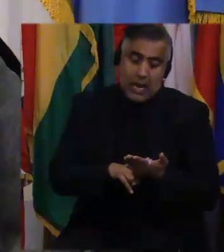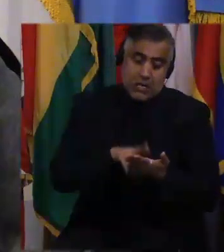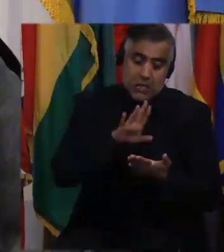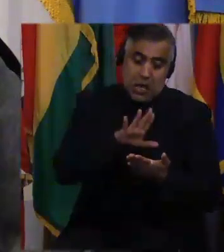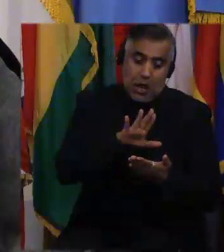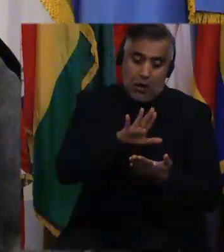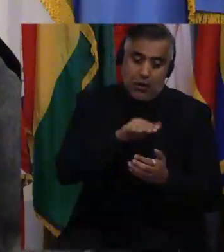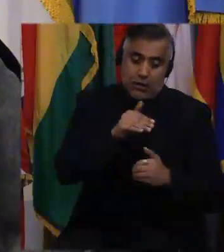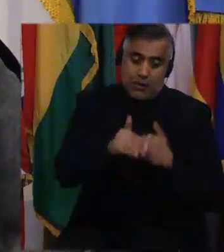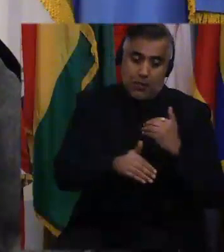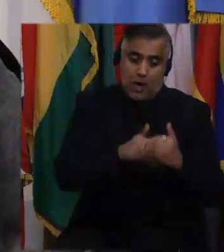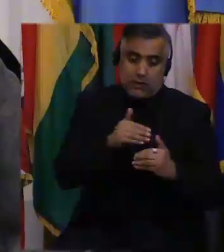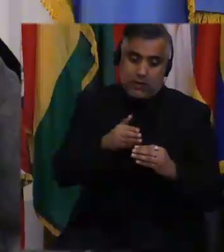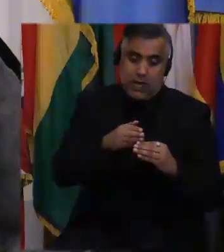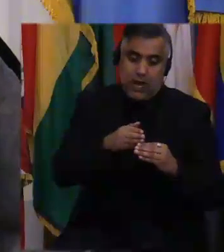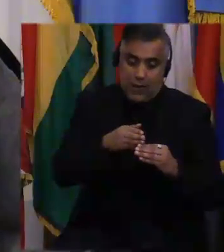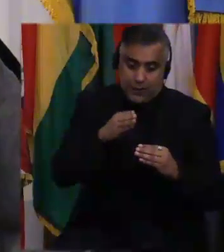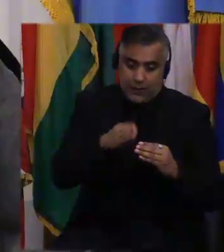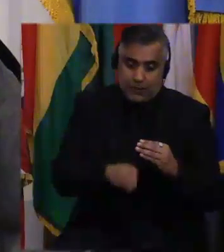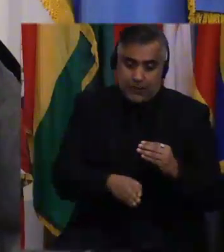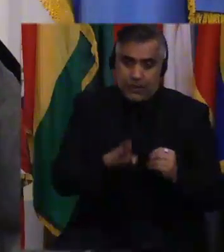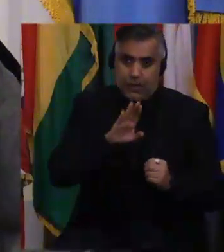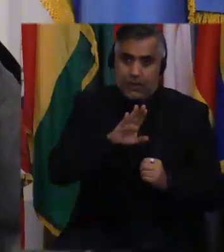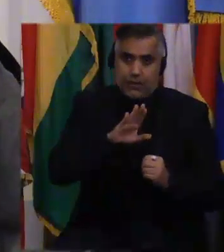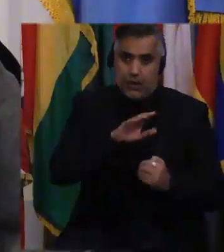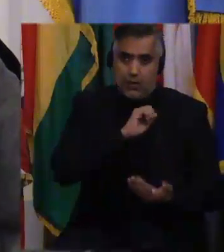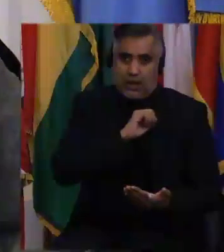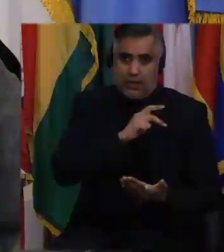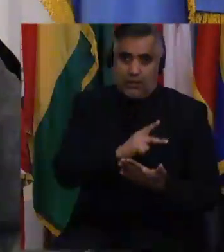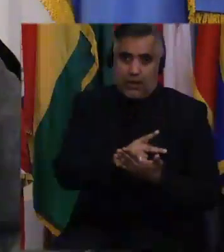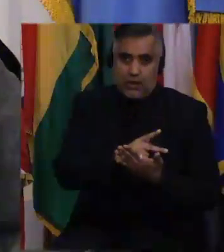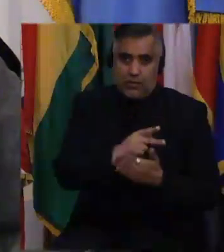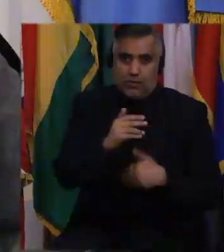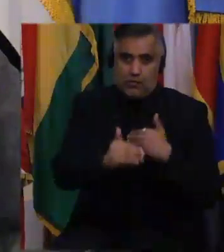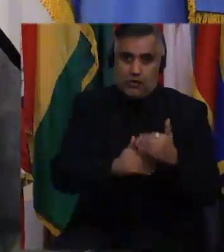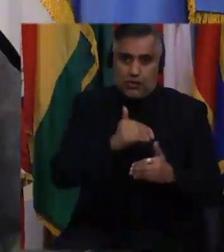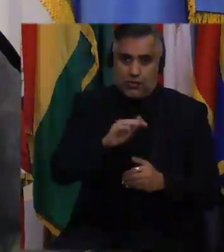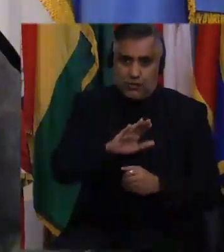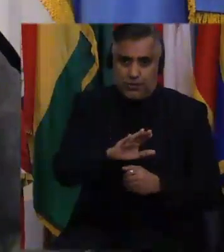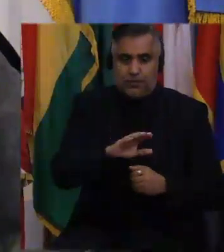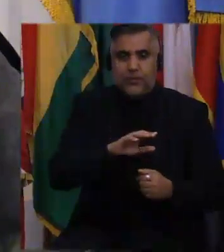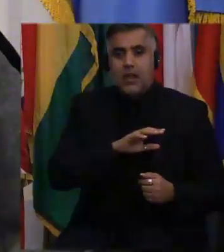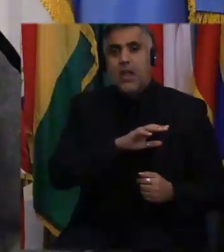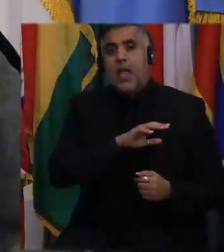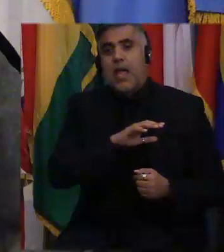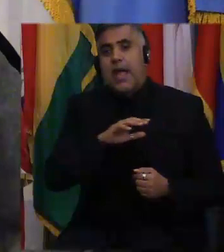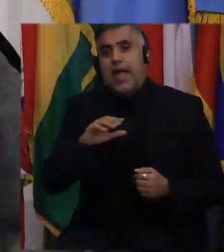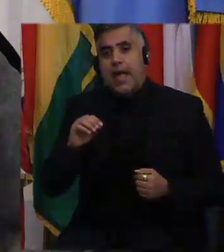completing their ratification procedures. And